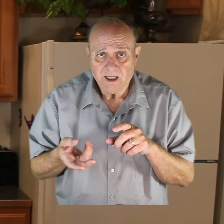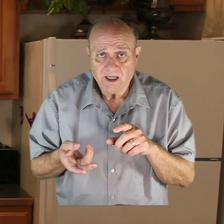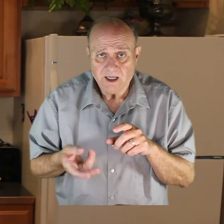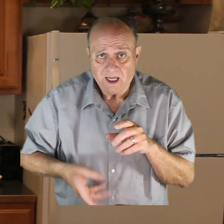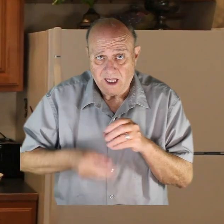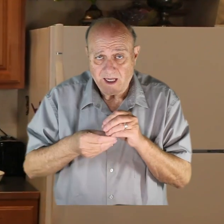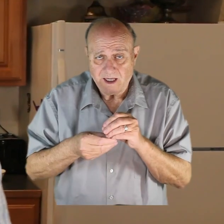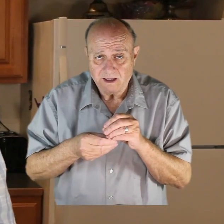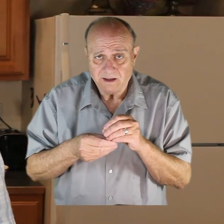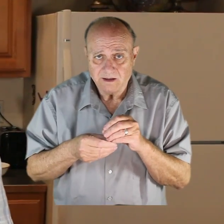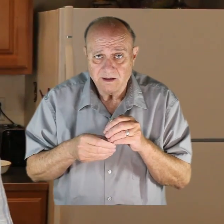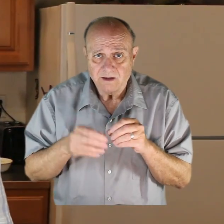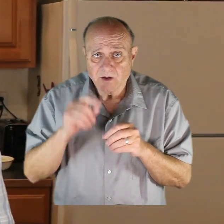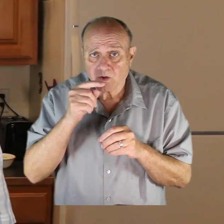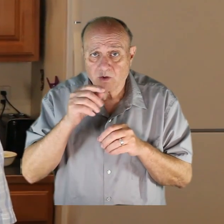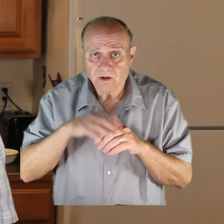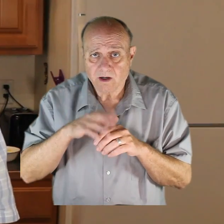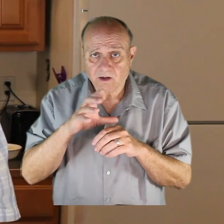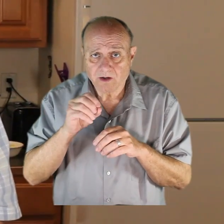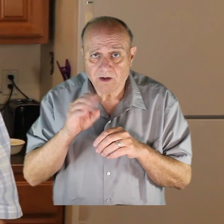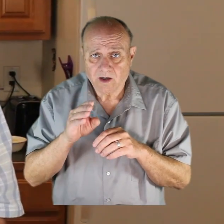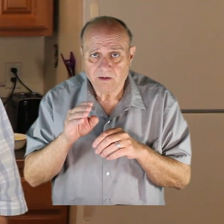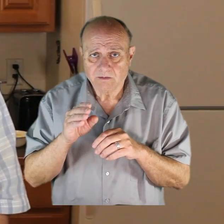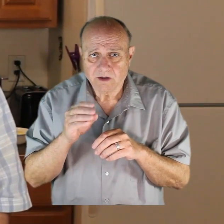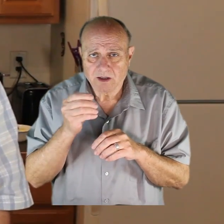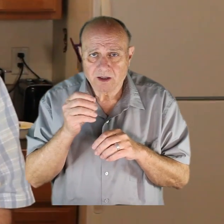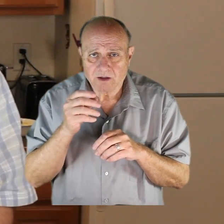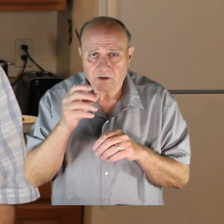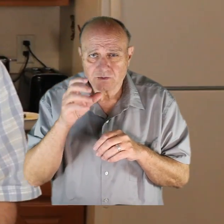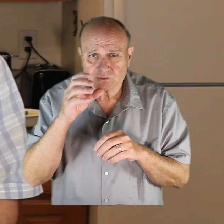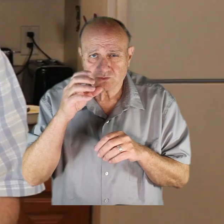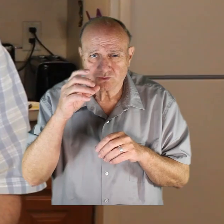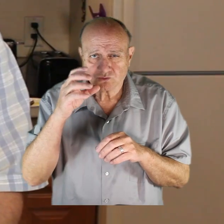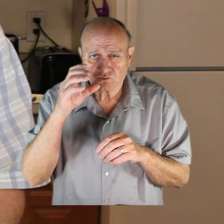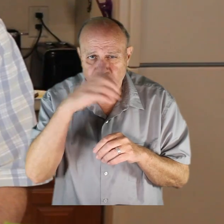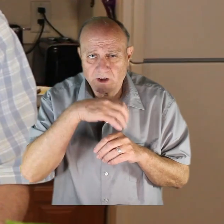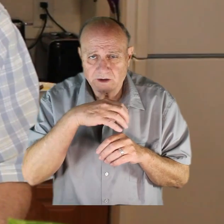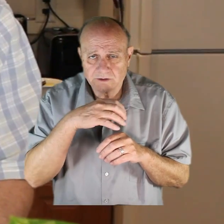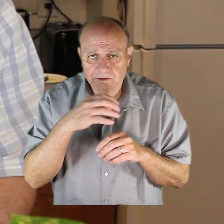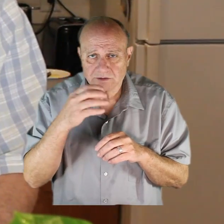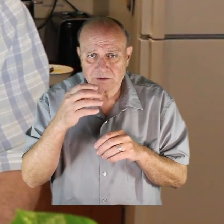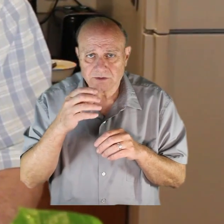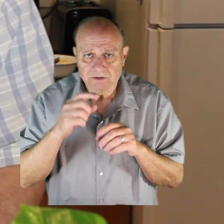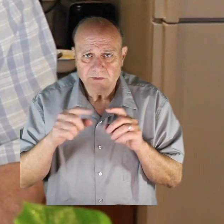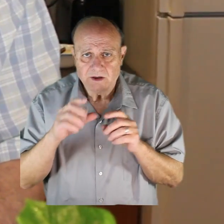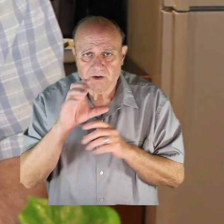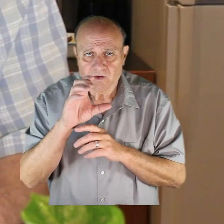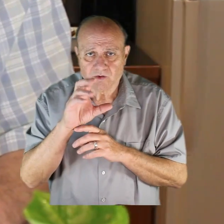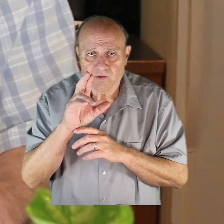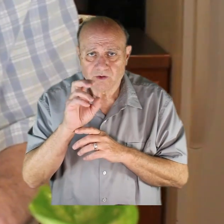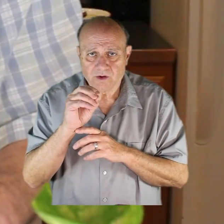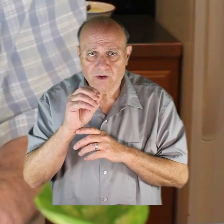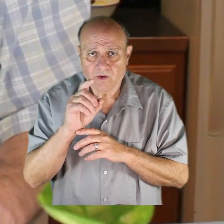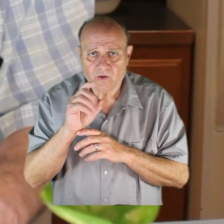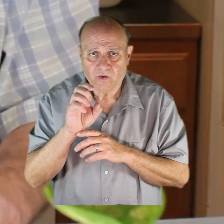the cob. Now that may seem a little bit unusual. The Creole cuisine is actually a blend